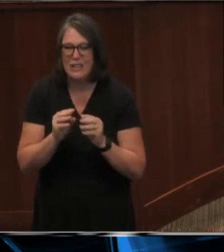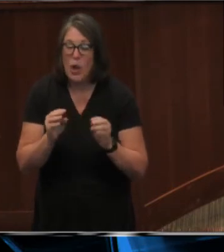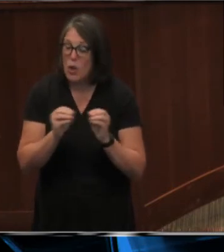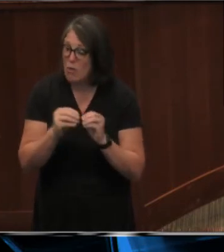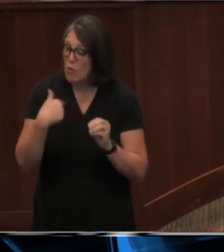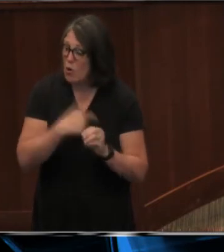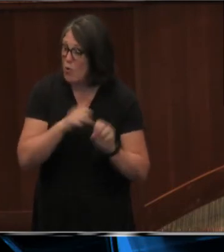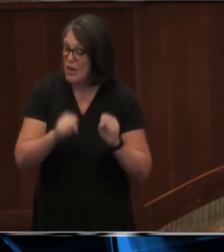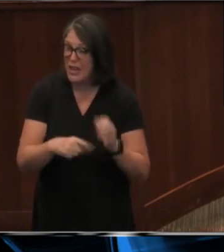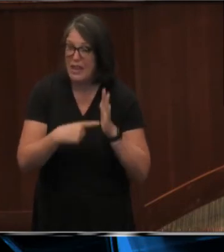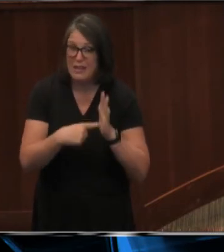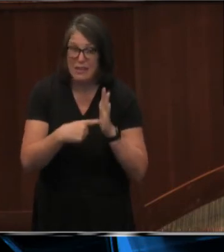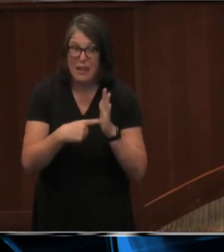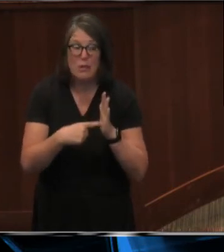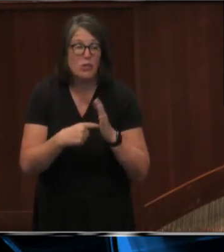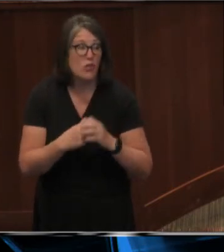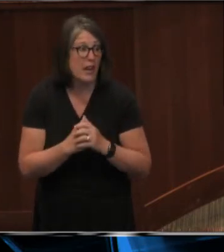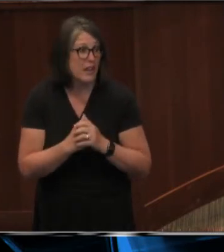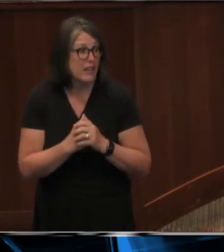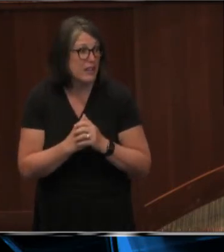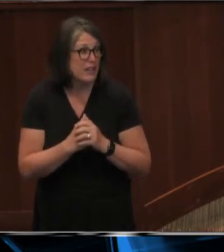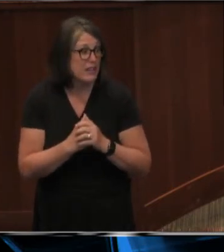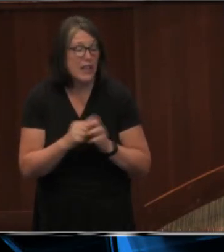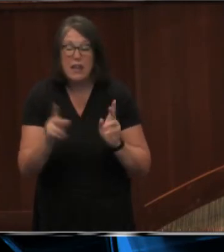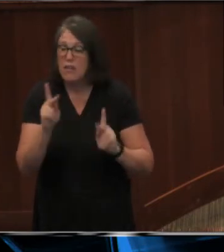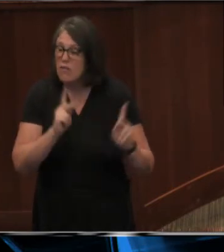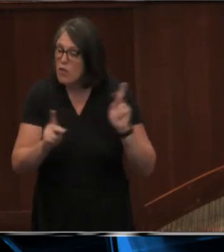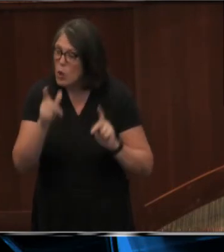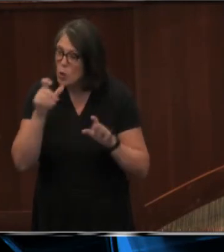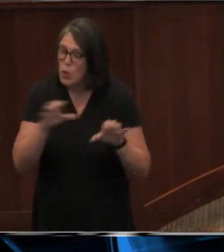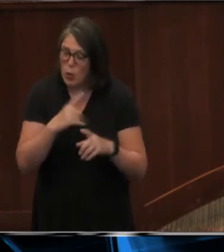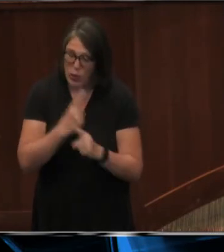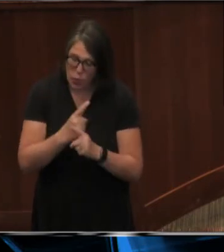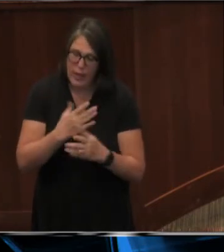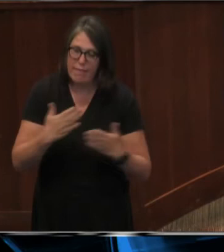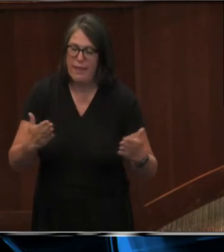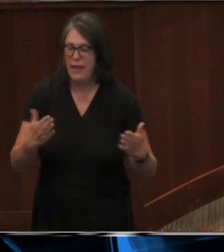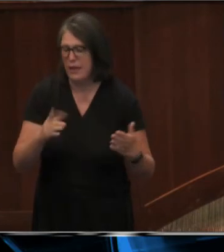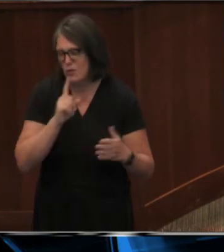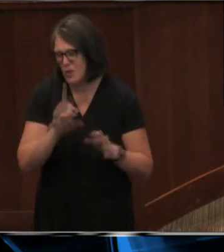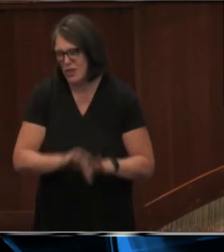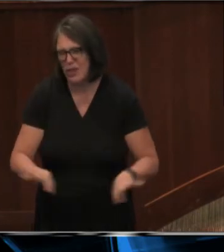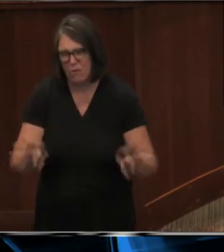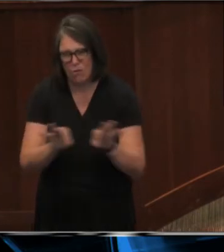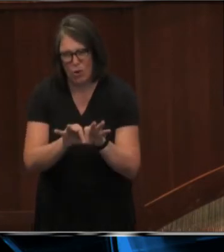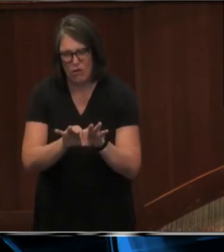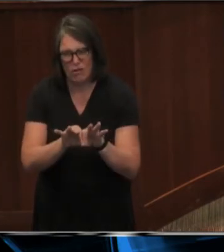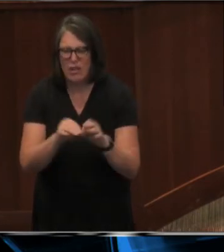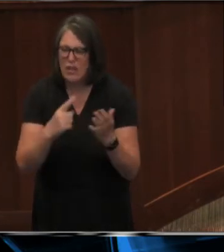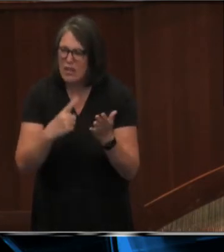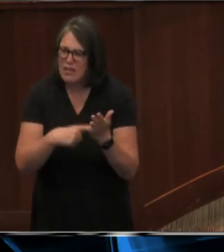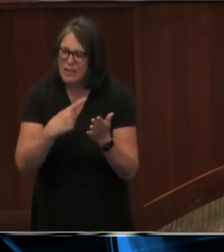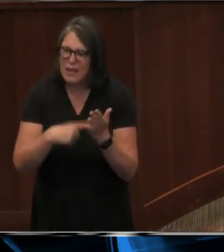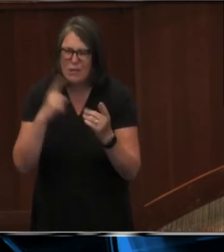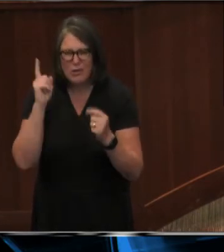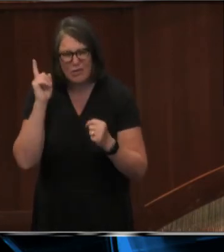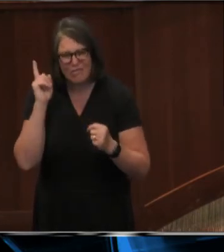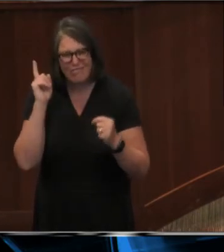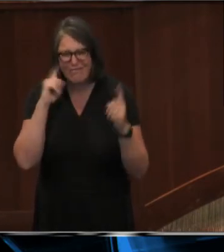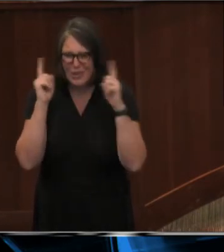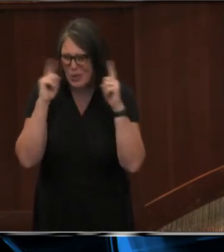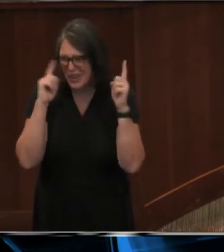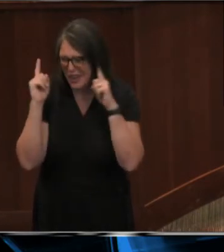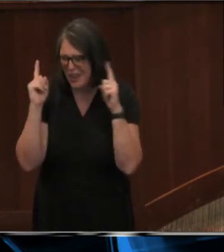that we can demonstrate that folks that are doing the right thing, I think is really important, because sometimes you hear some